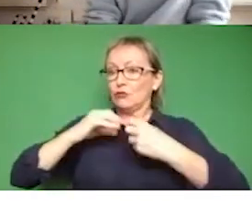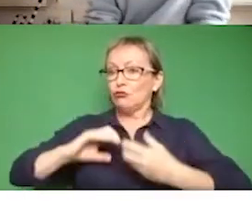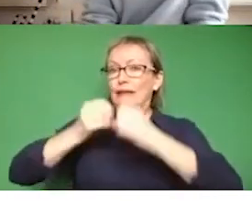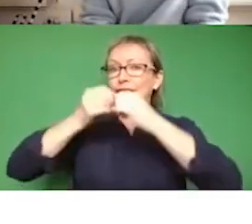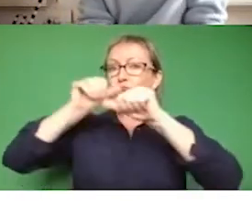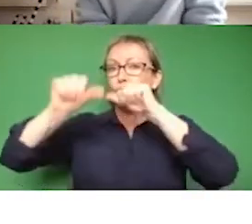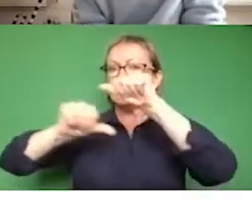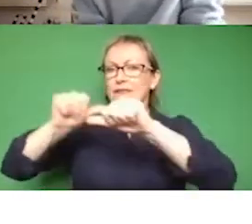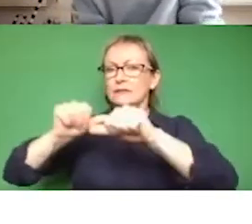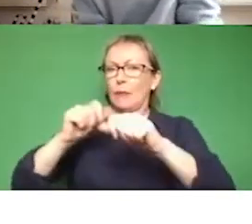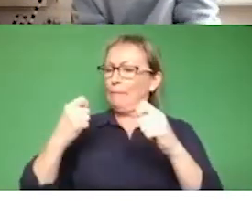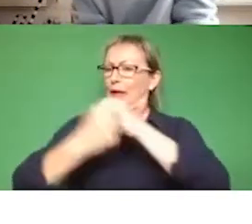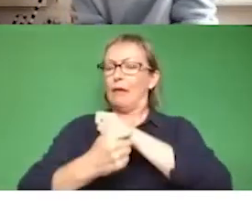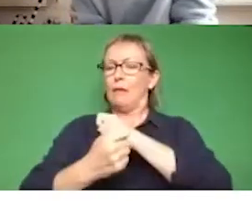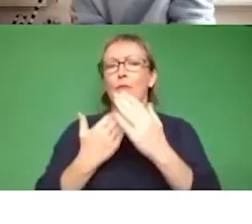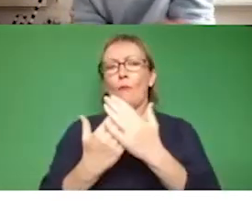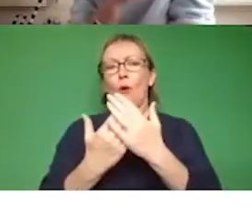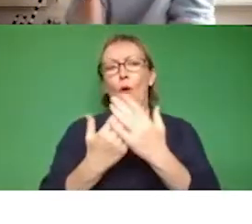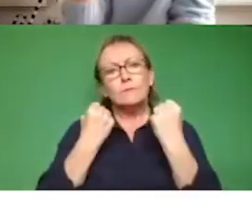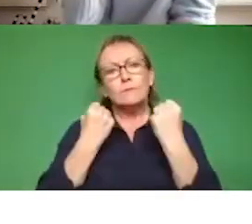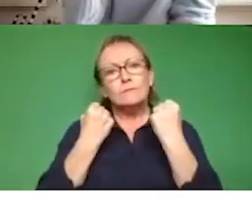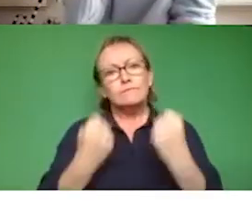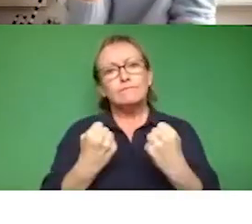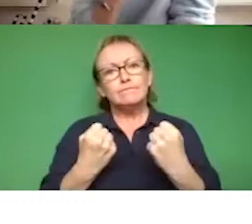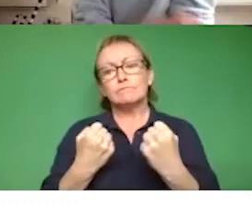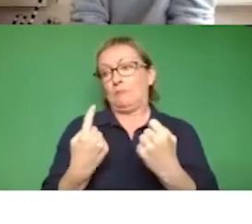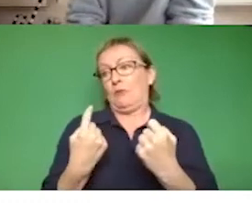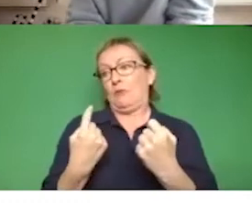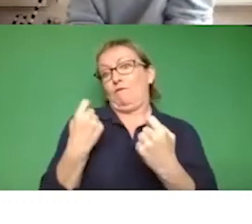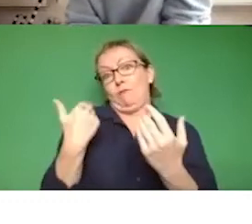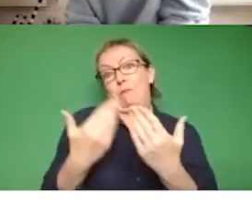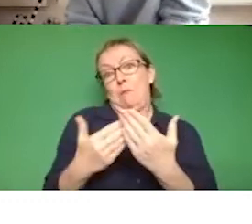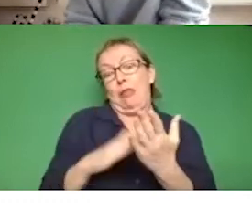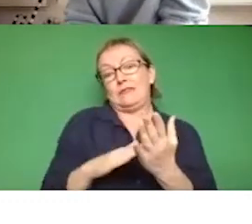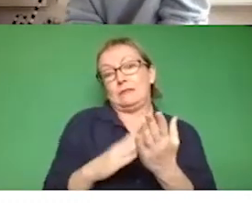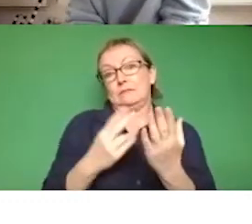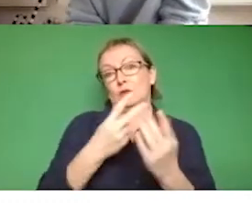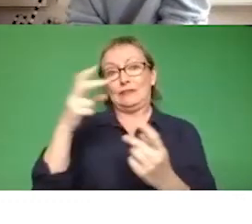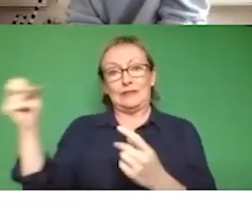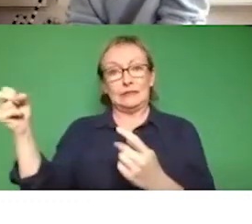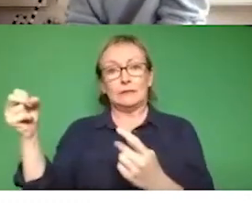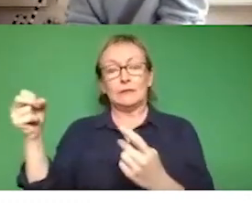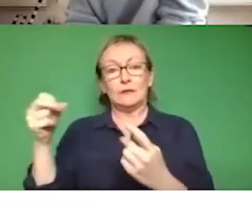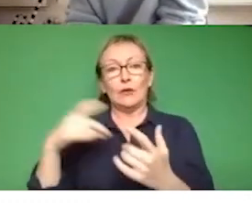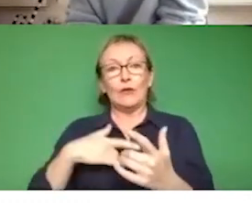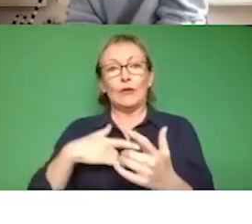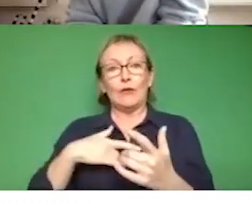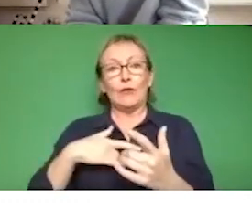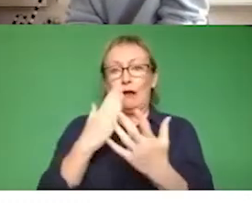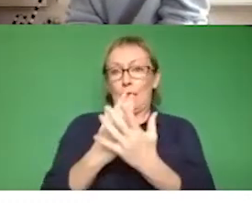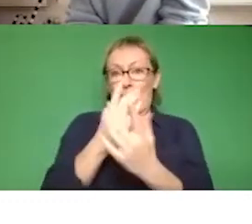resilient over these past few months? Do you feel, you know, being able